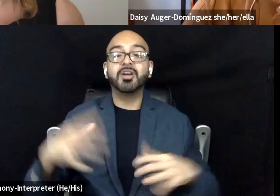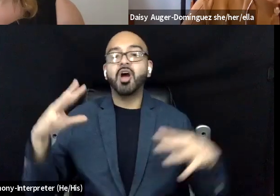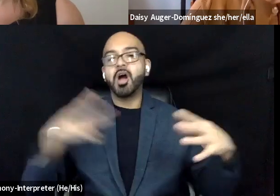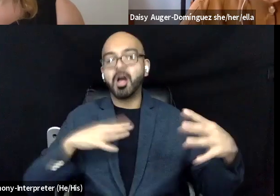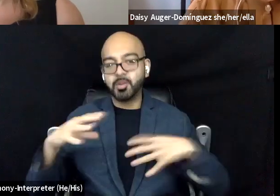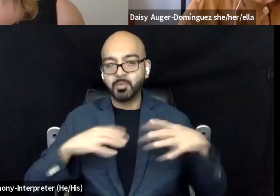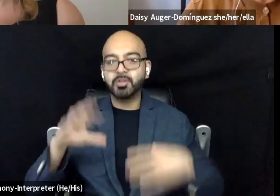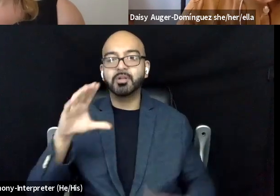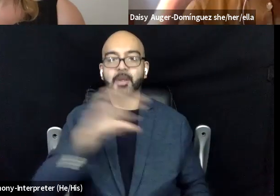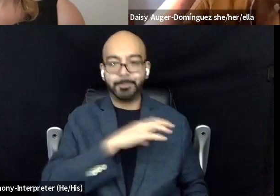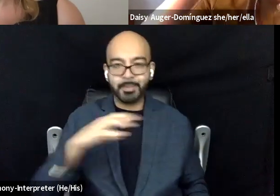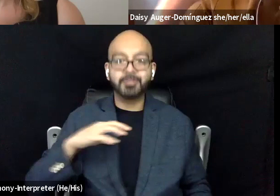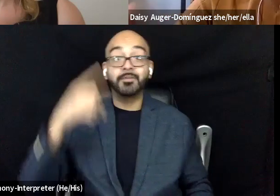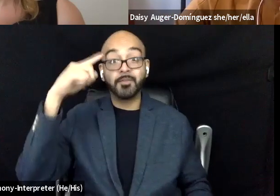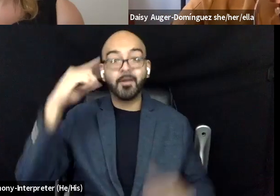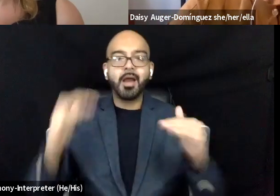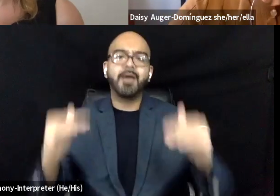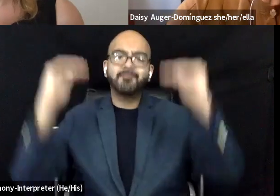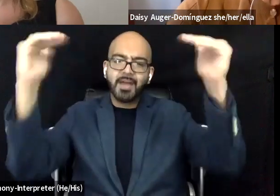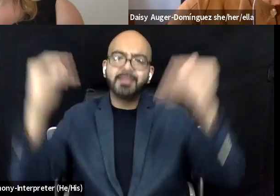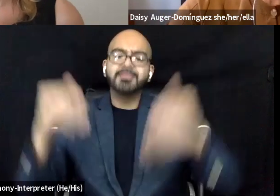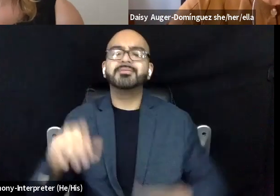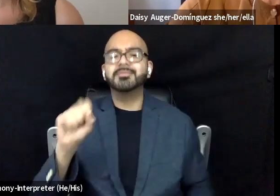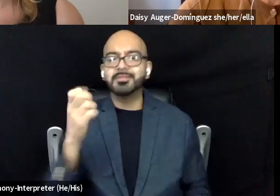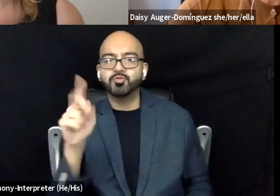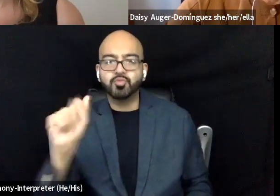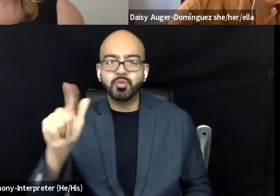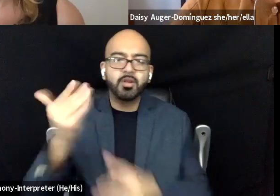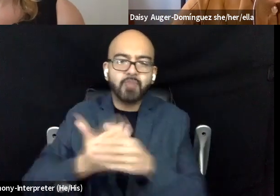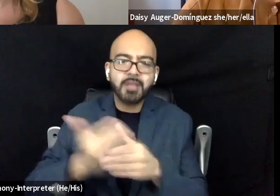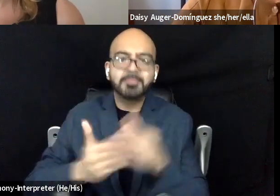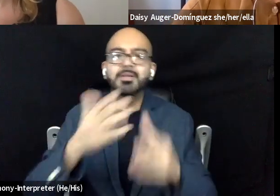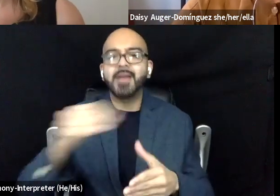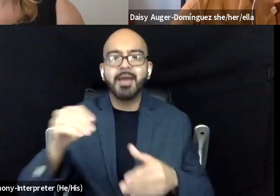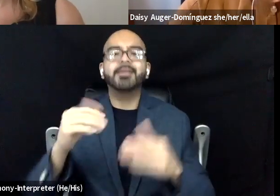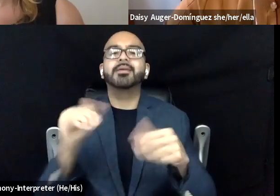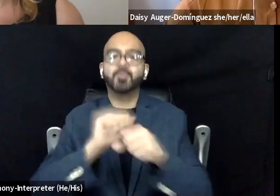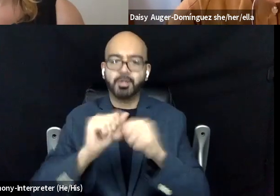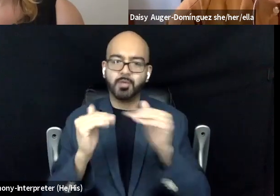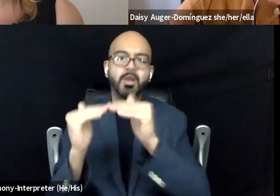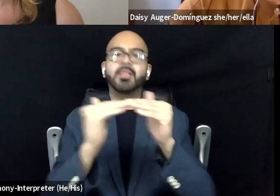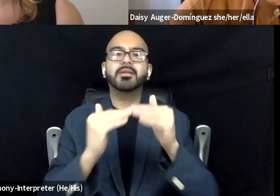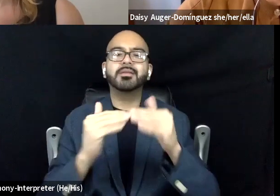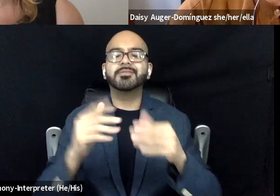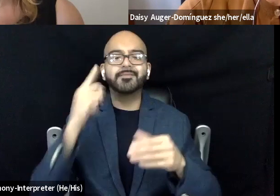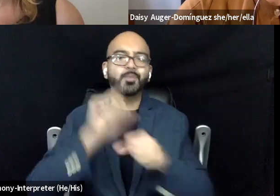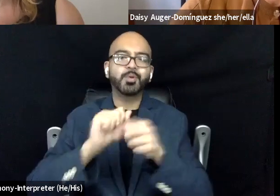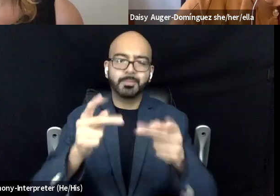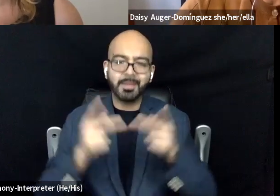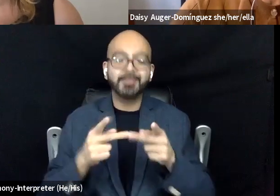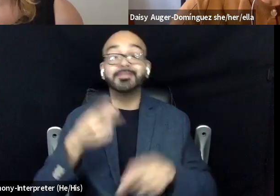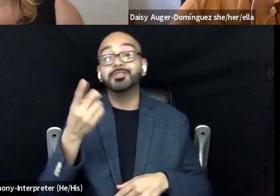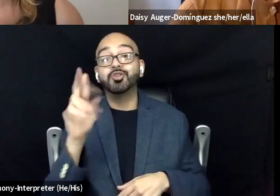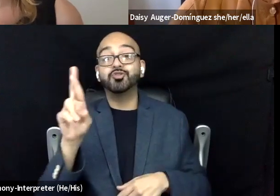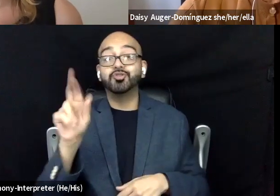Advance Equality in the Workplace, mouthful. And Dr. Anita Hill, the amazing Dr. Anita Hill,